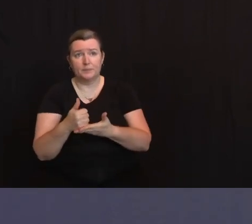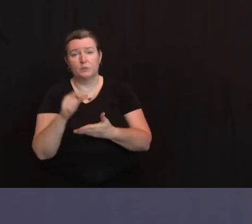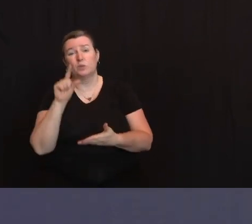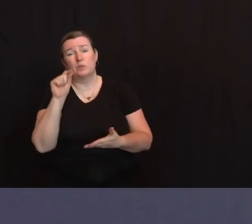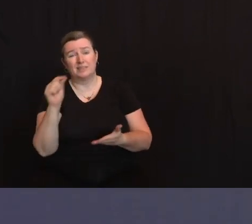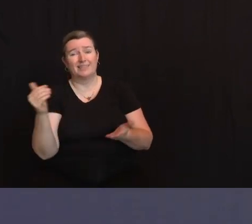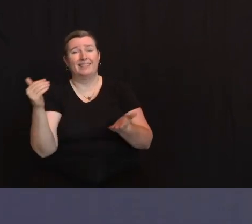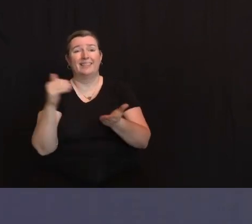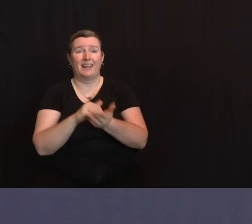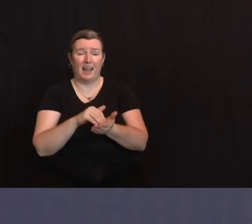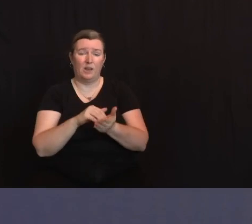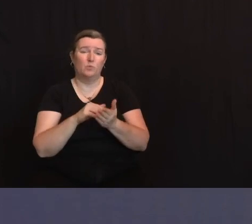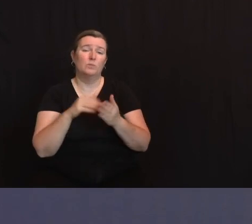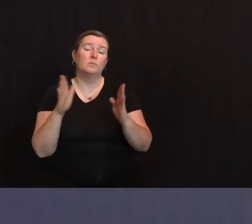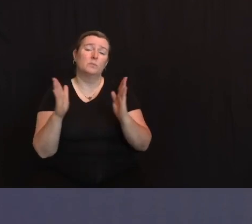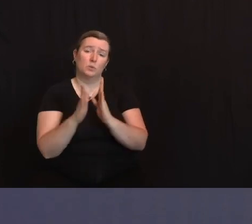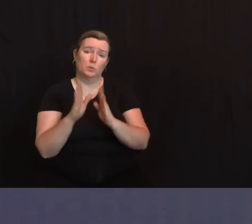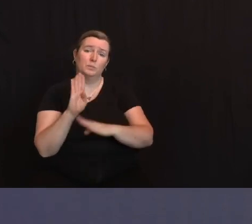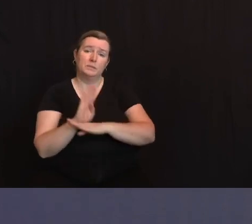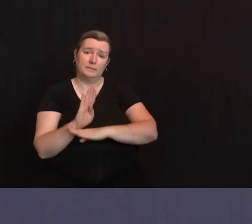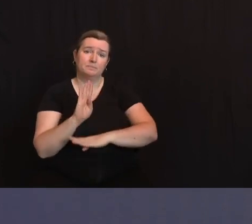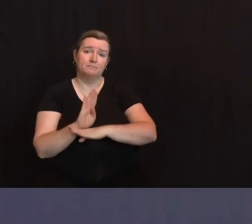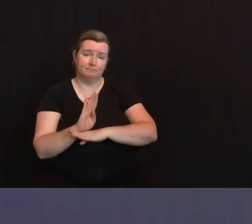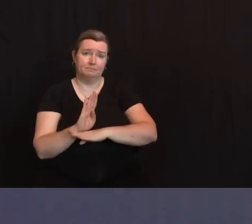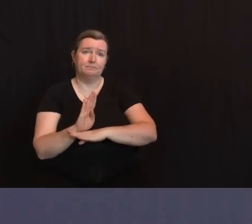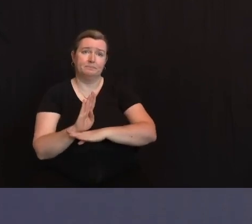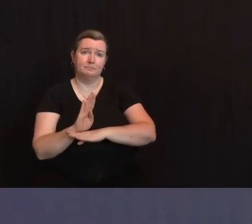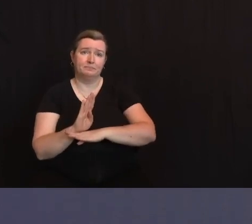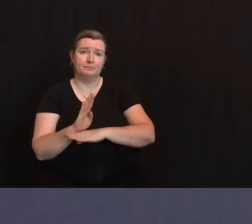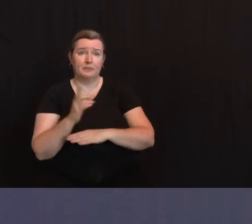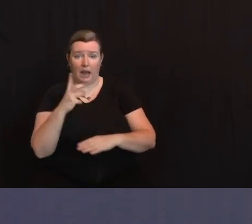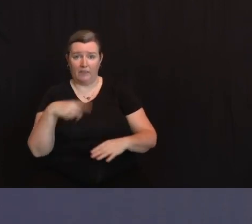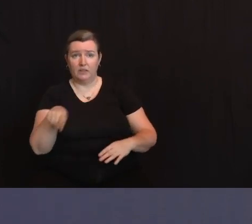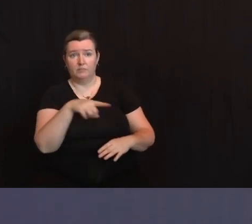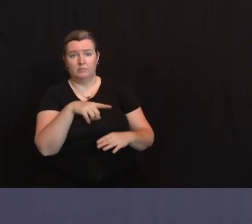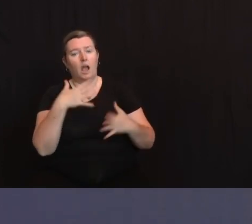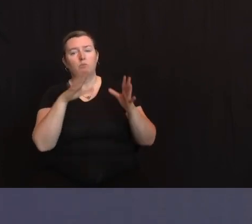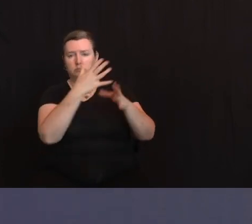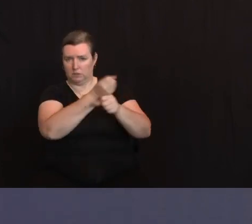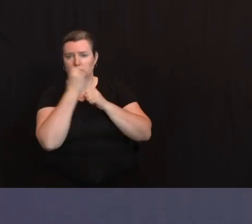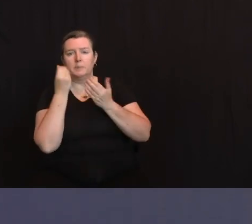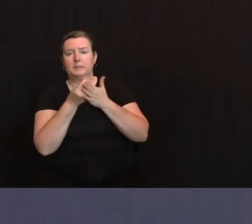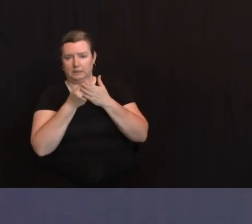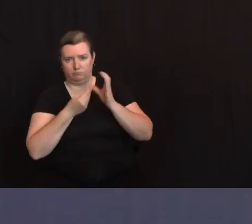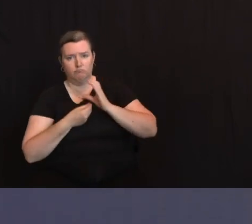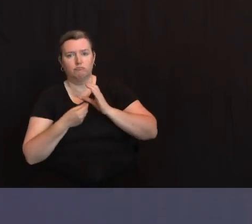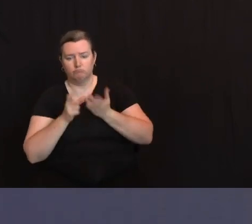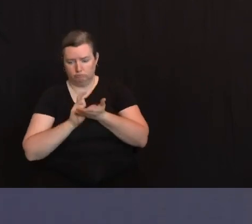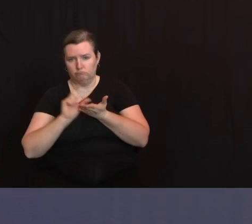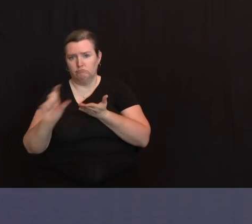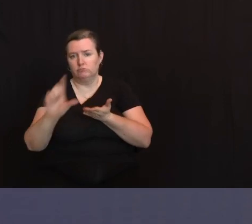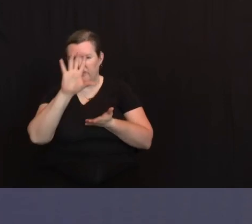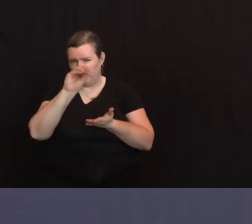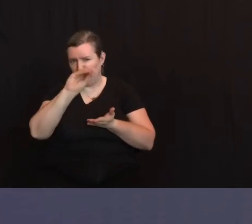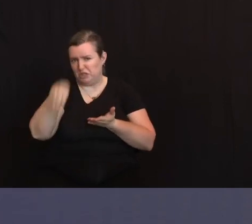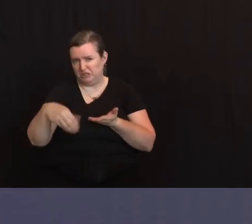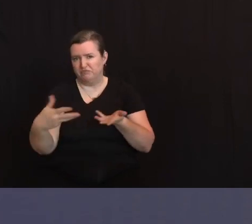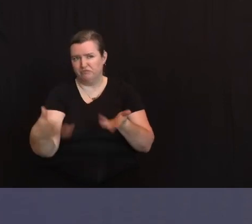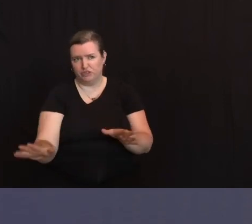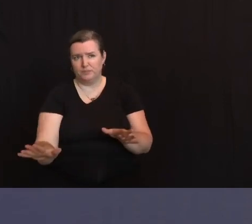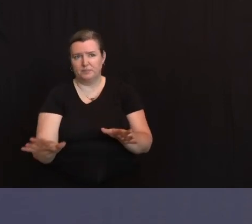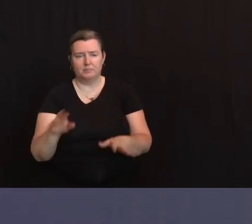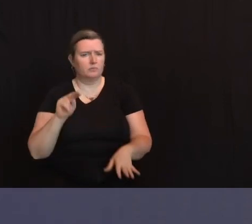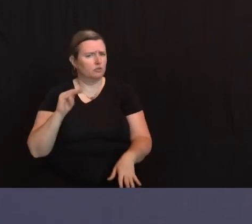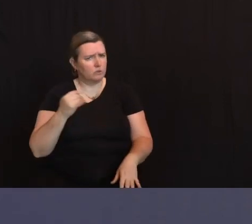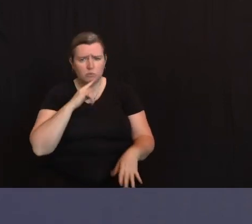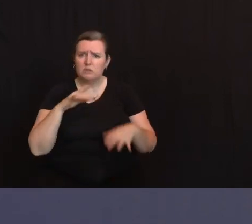small businesses, of which half of them already have the money. So we are in there every single day